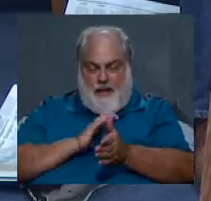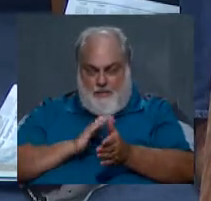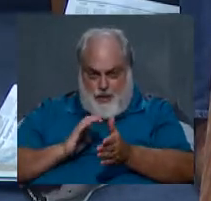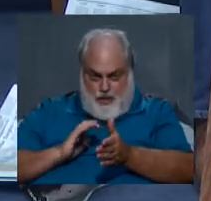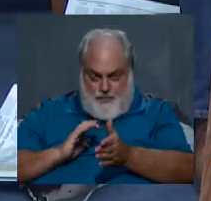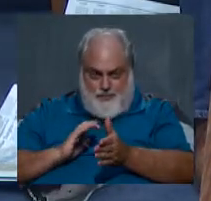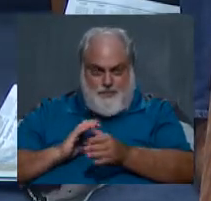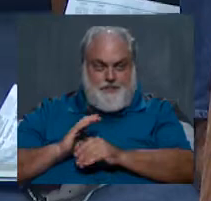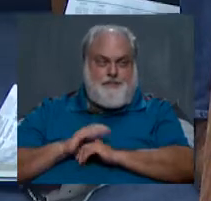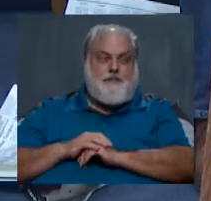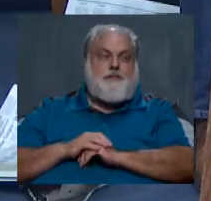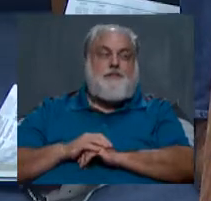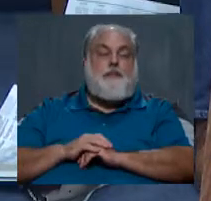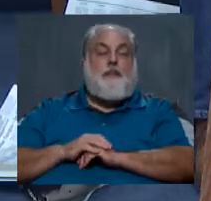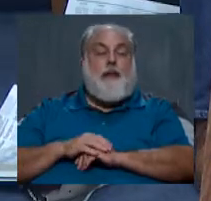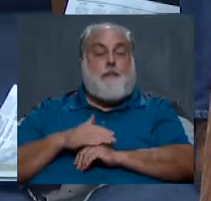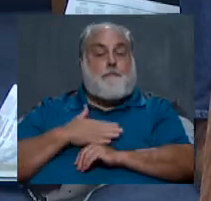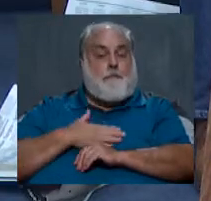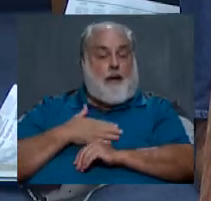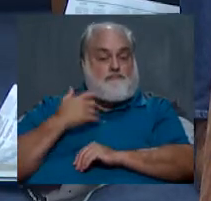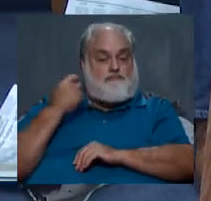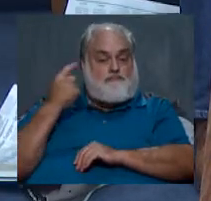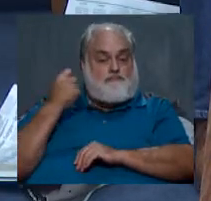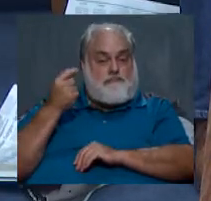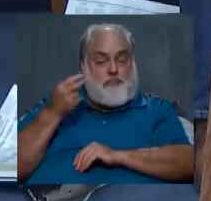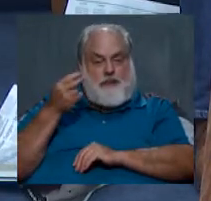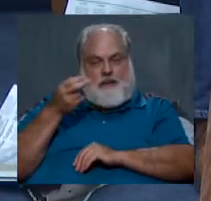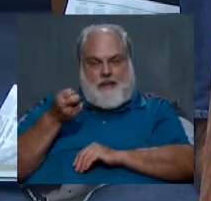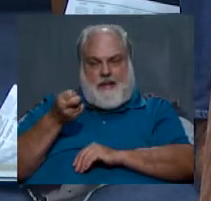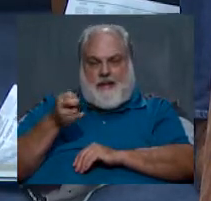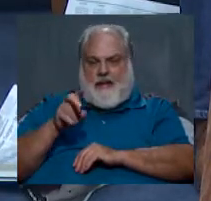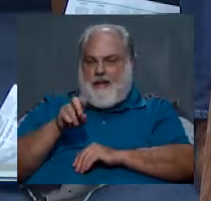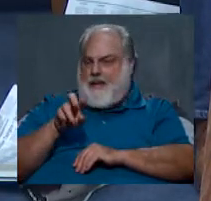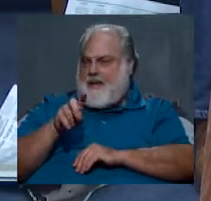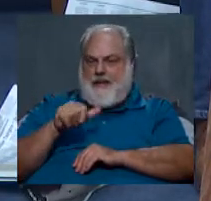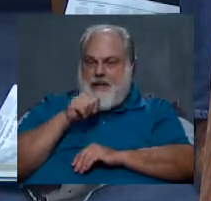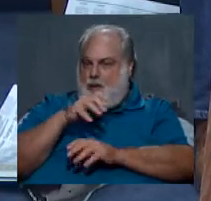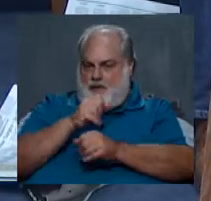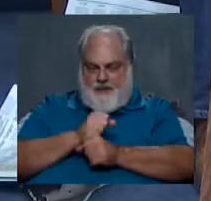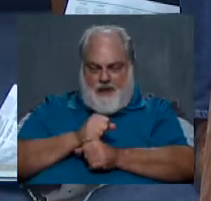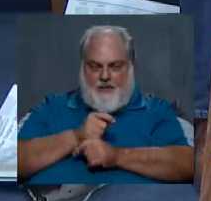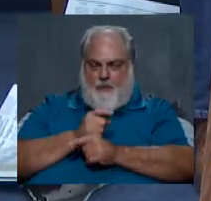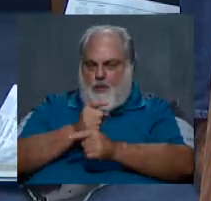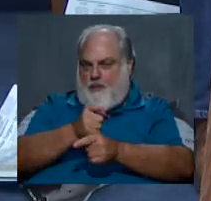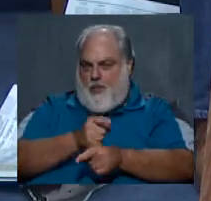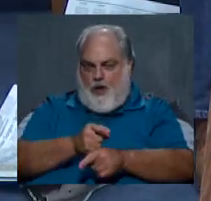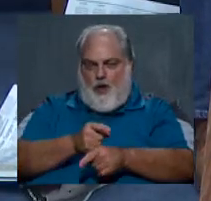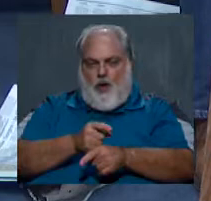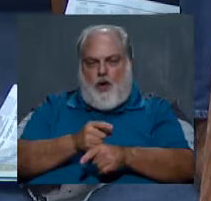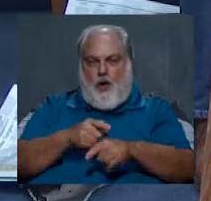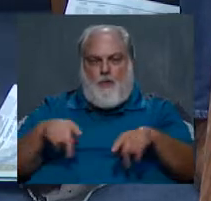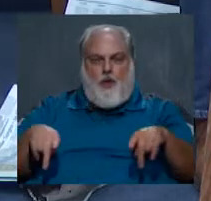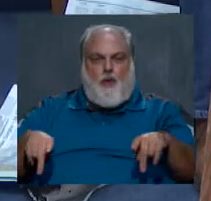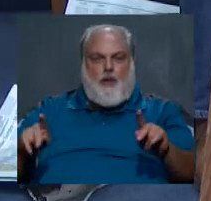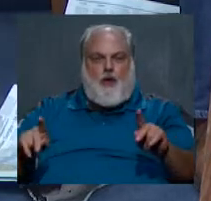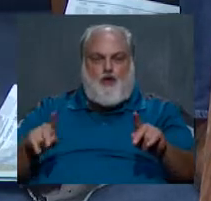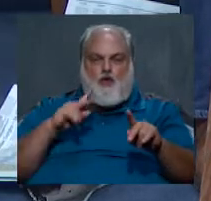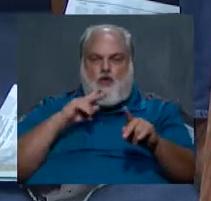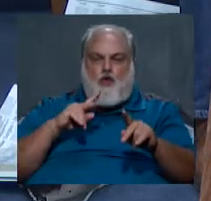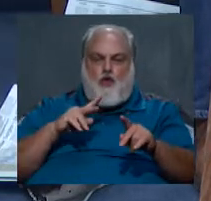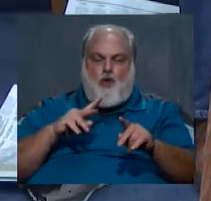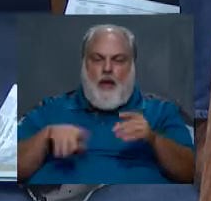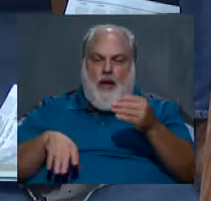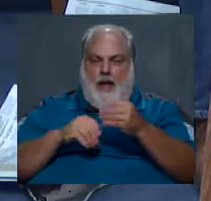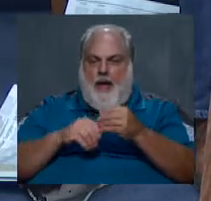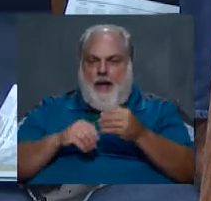everything. And from my understanding, he did not get a proper permit to fill that floodway. I've